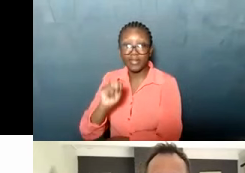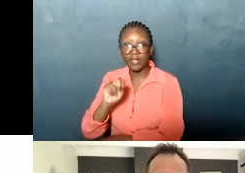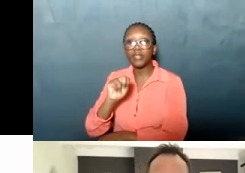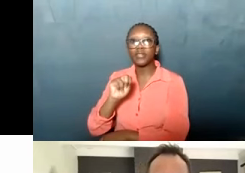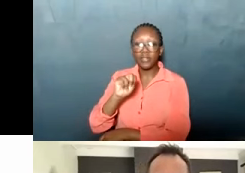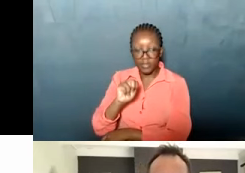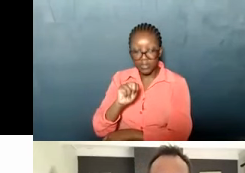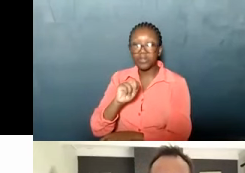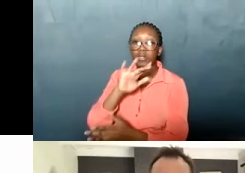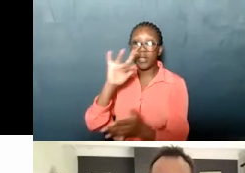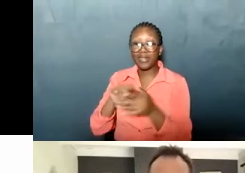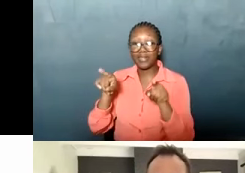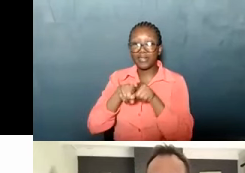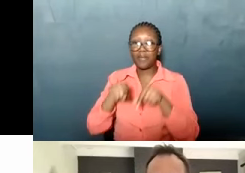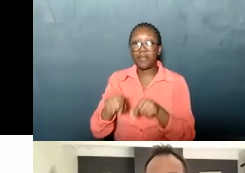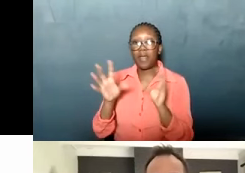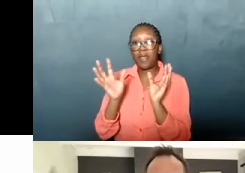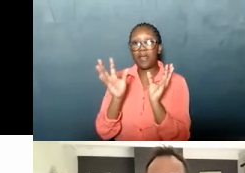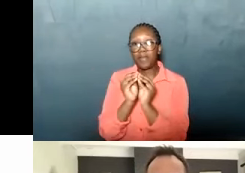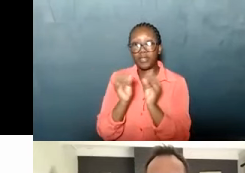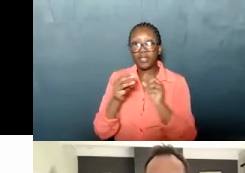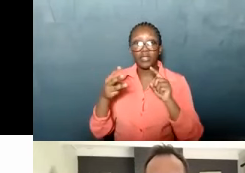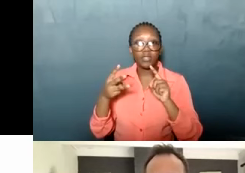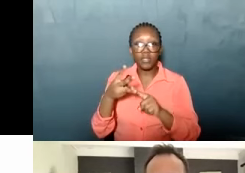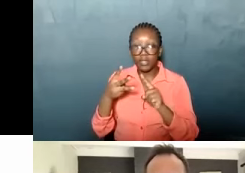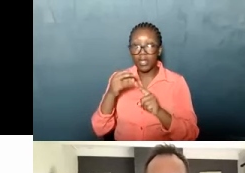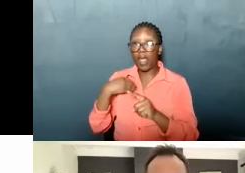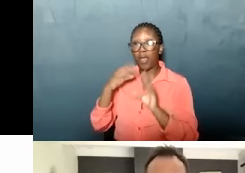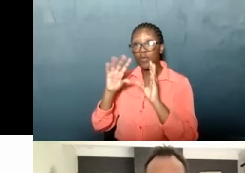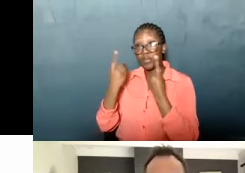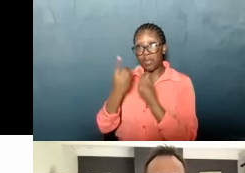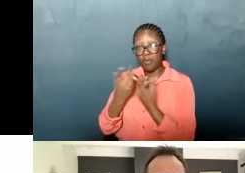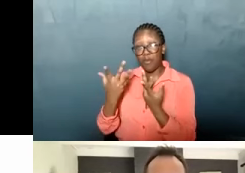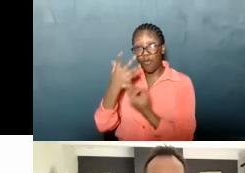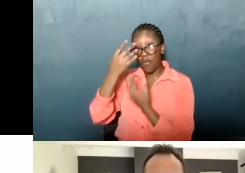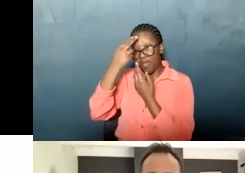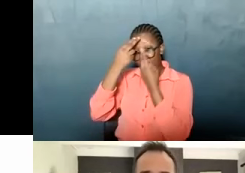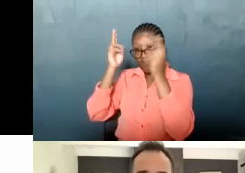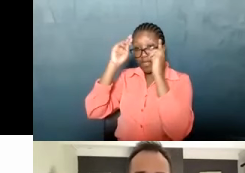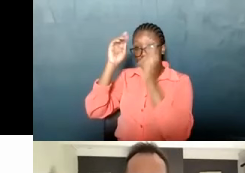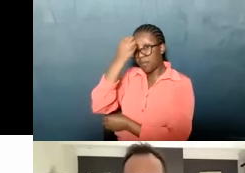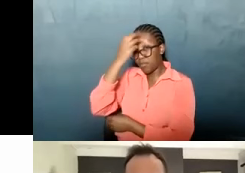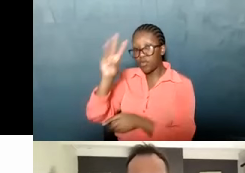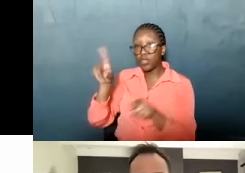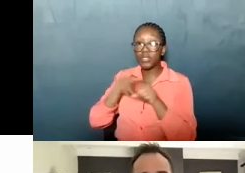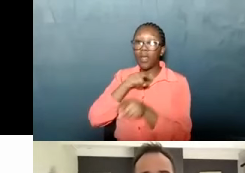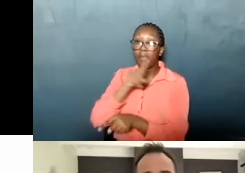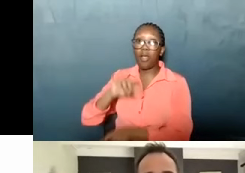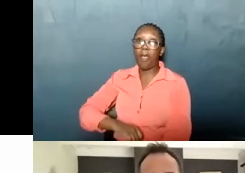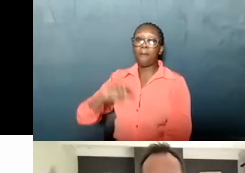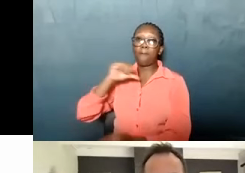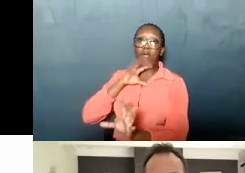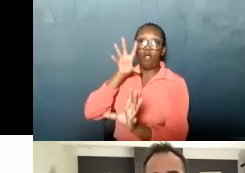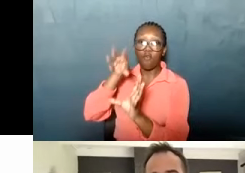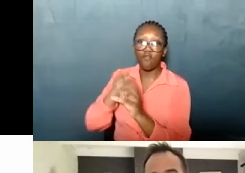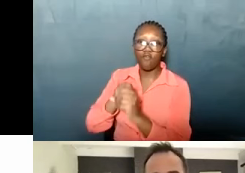webinar today. Our department at the University of Pretoria is very proud to be an official World Health Organization